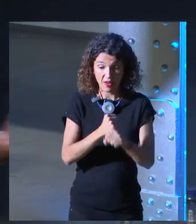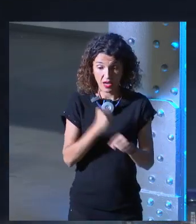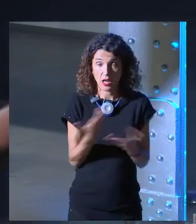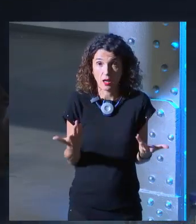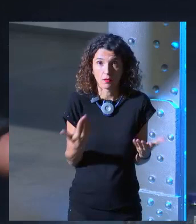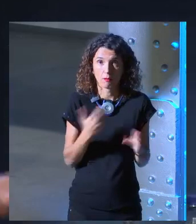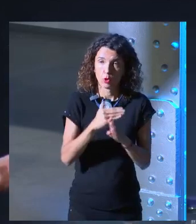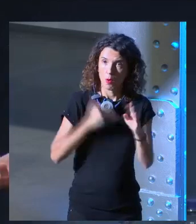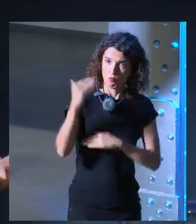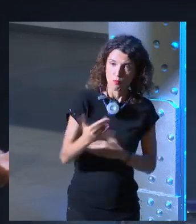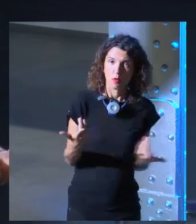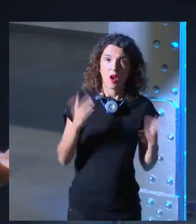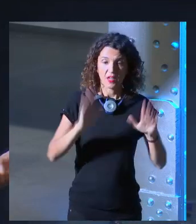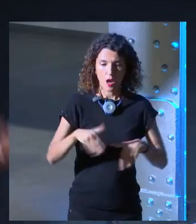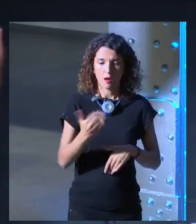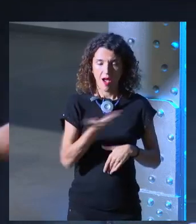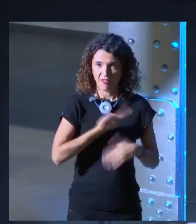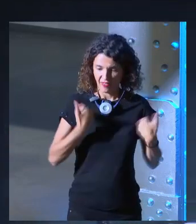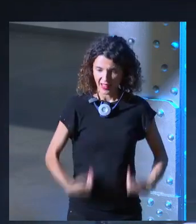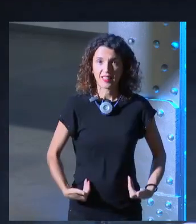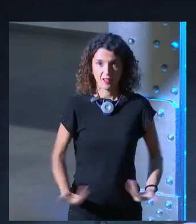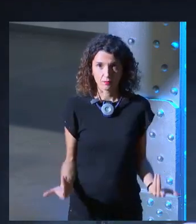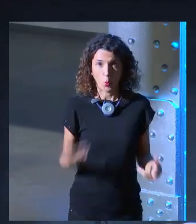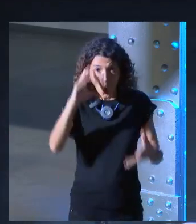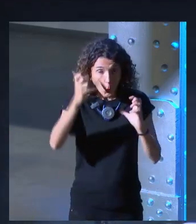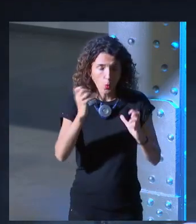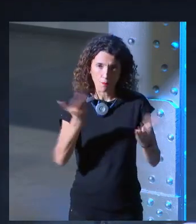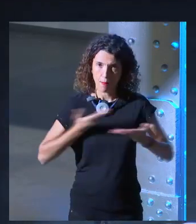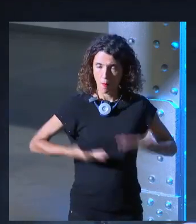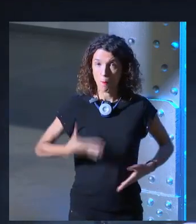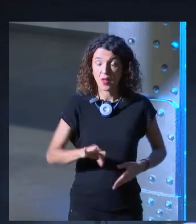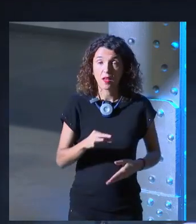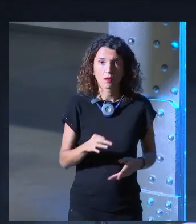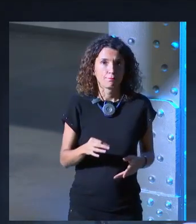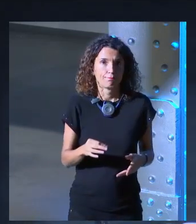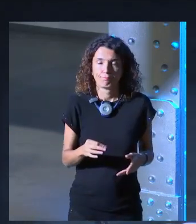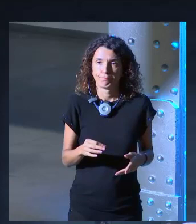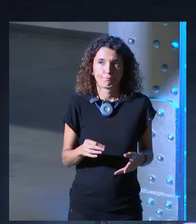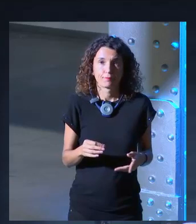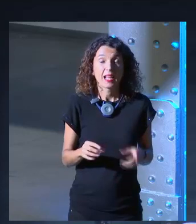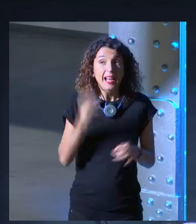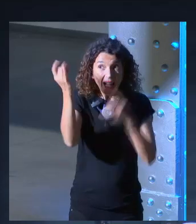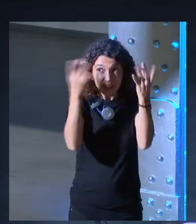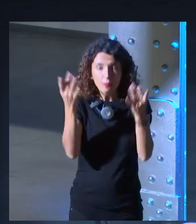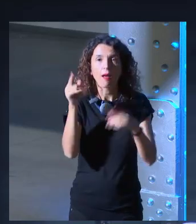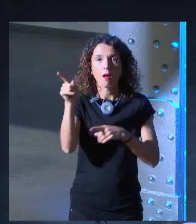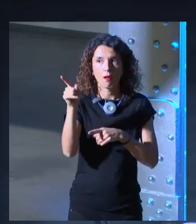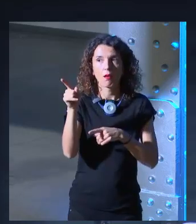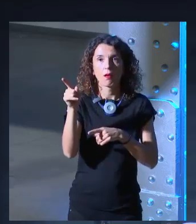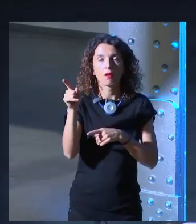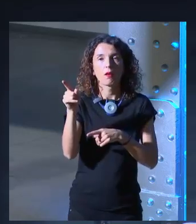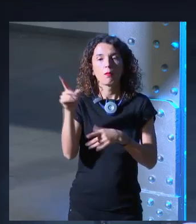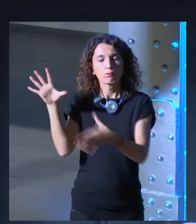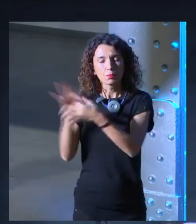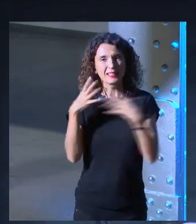this sort of myth of madness, because whatever creativity is, it's on the side of health. It is the thing